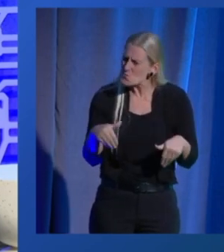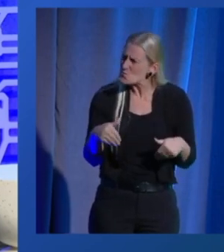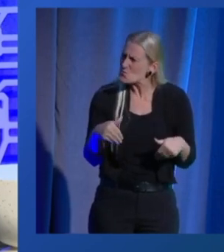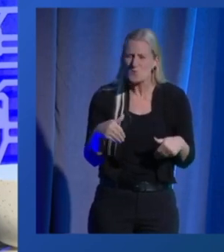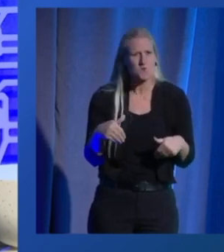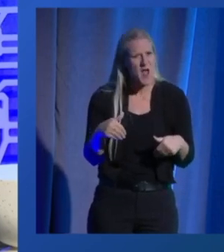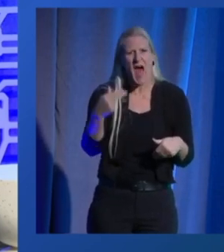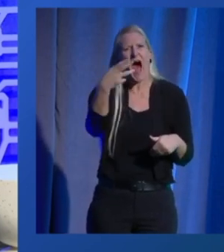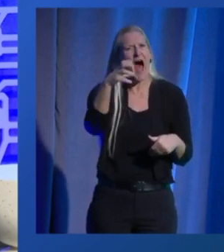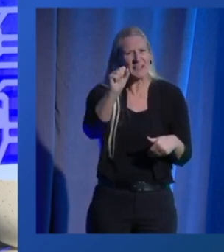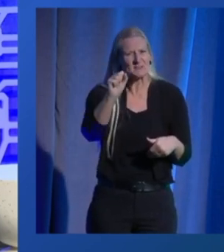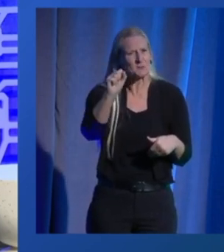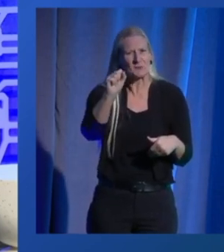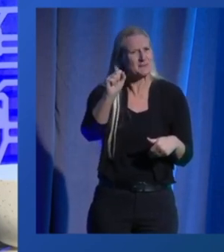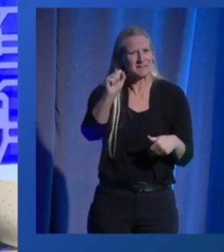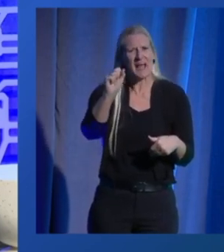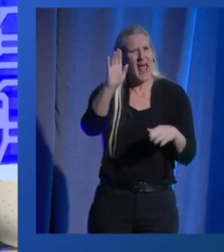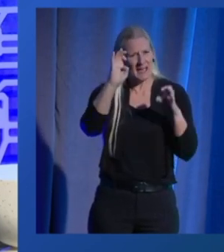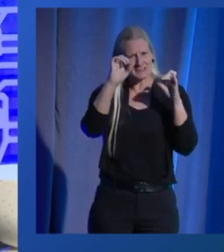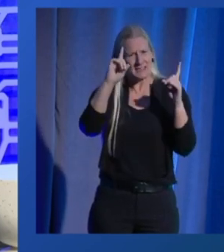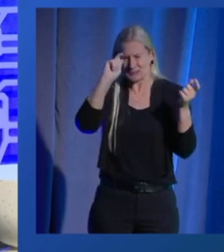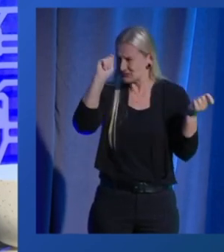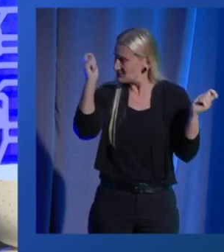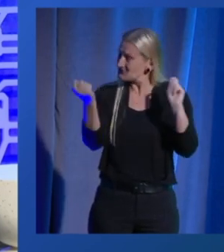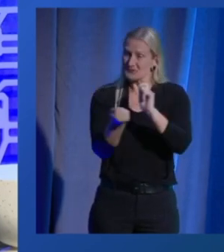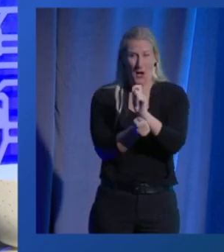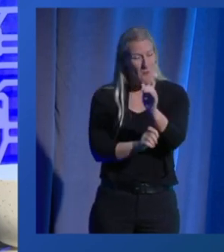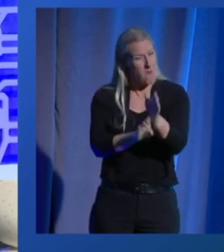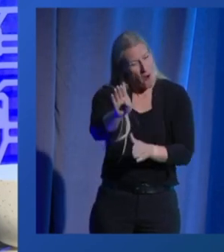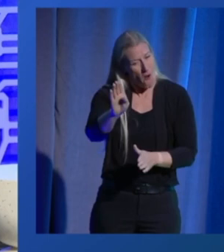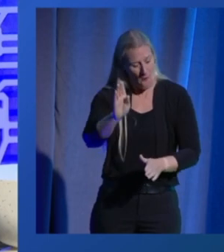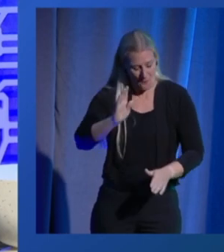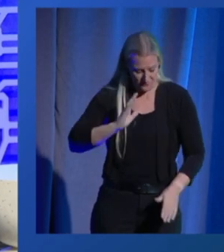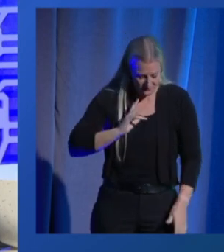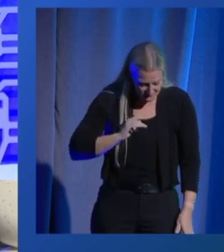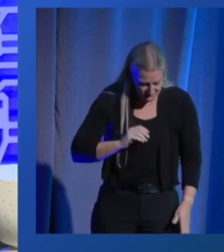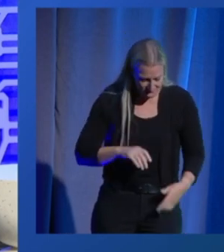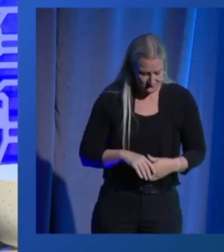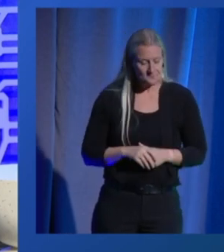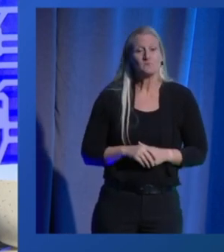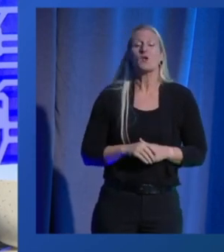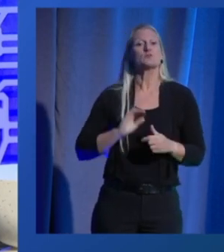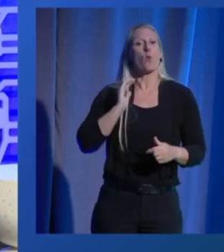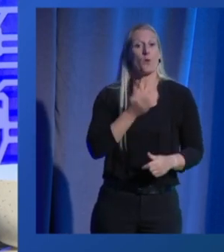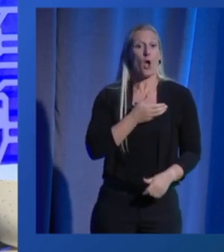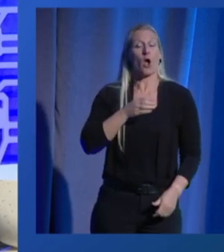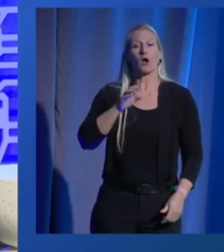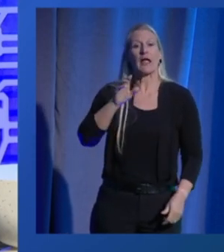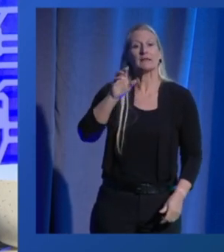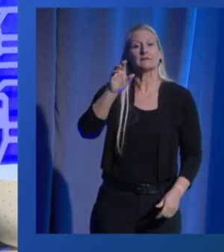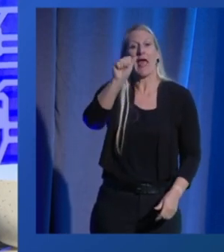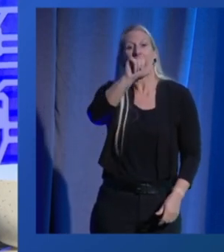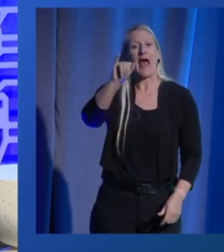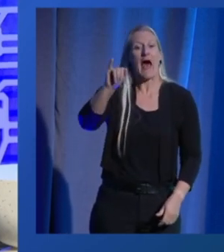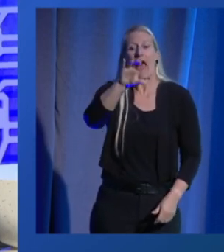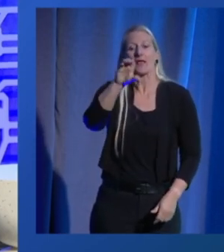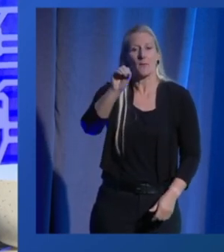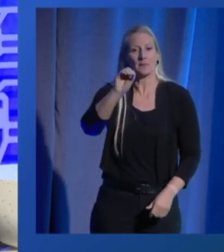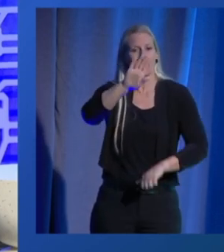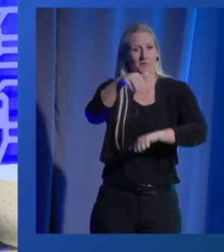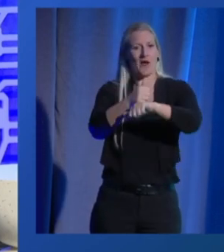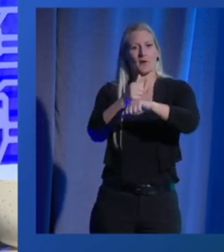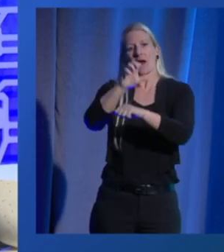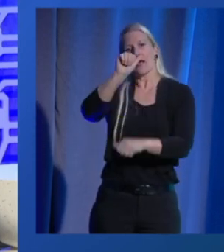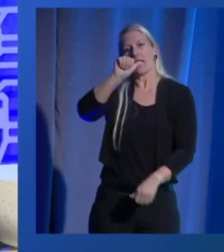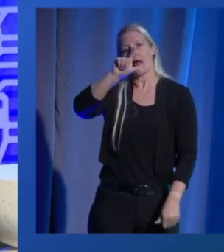education today I lead scale public sector business we an artificial intelligence company founded by Alexander Wang he